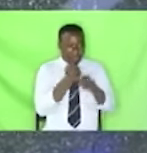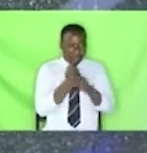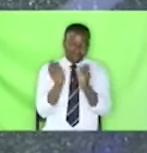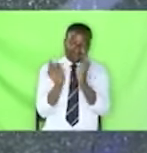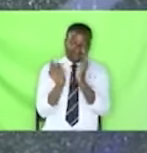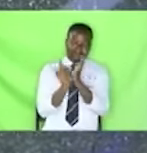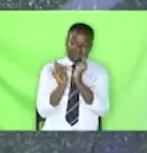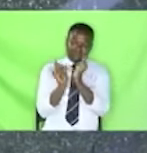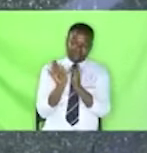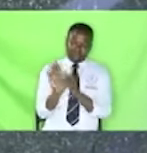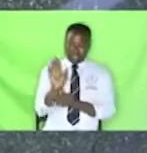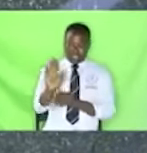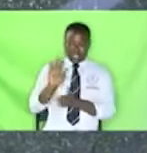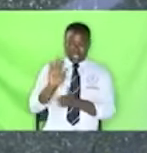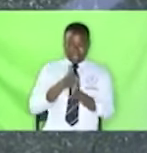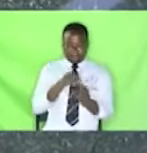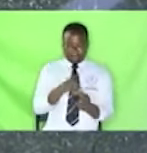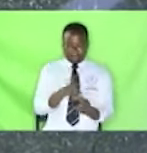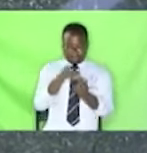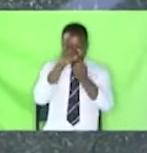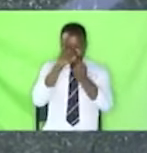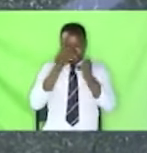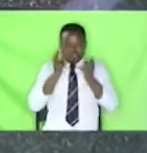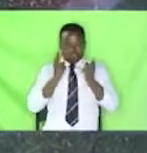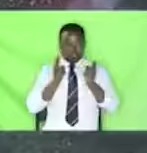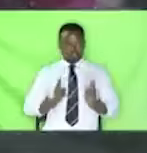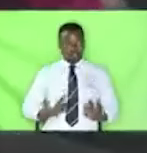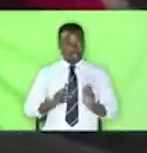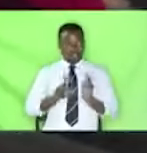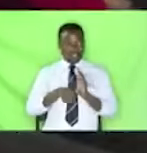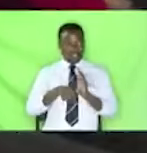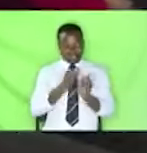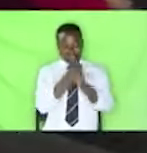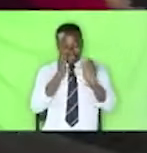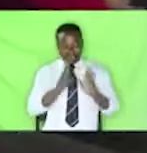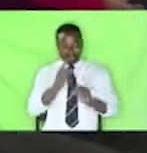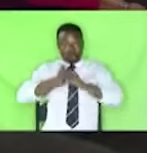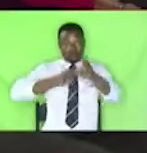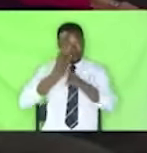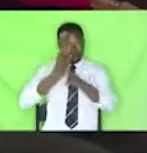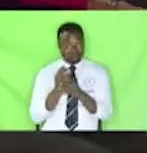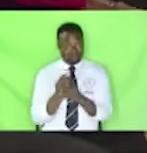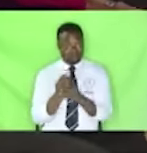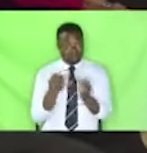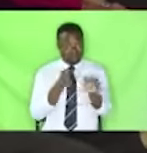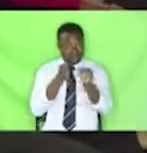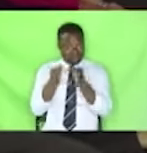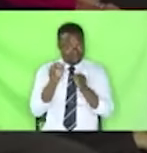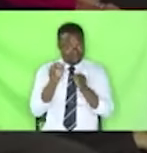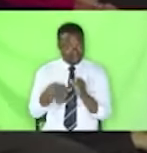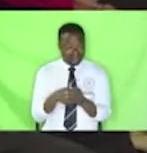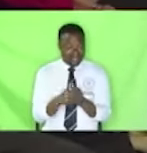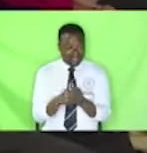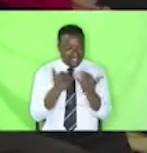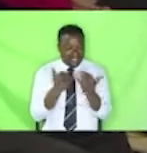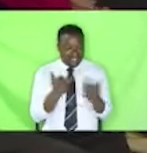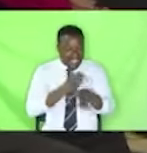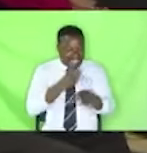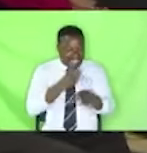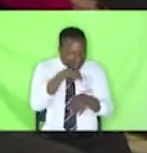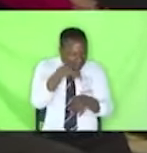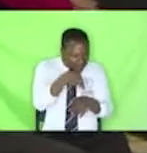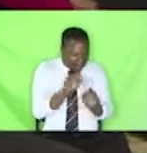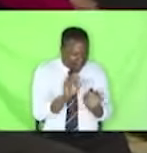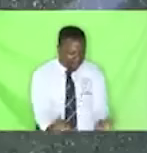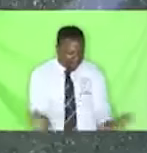a unique human and the Savior of the world. I shall look at the importance of the virgin